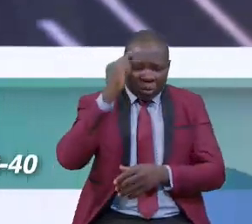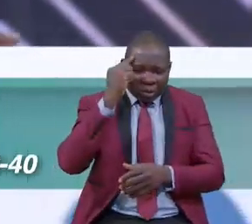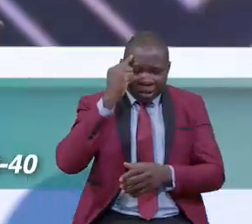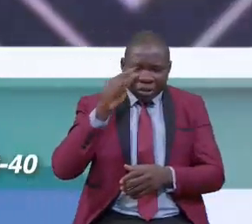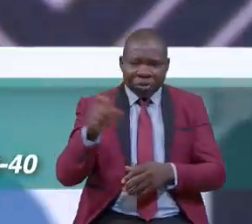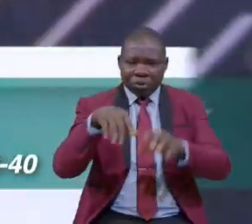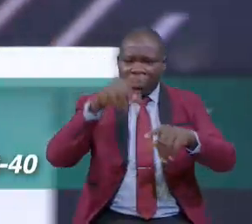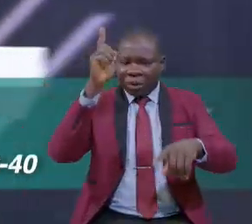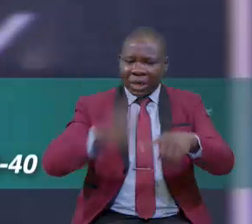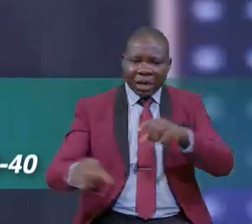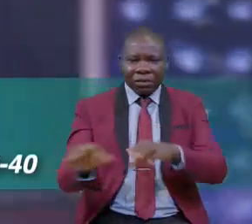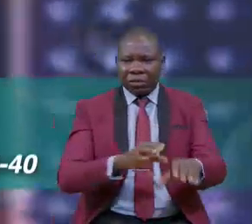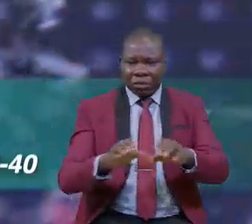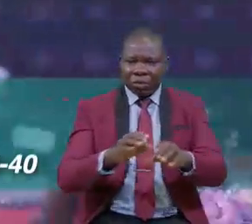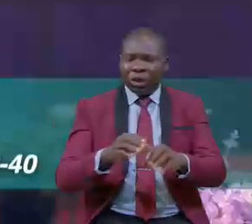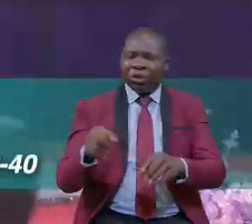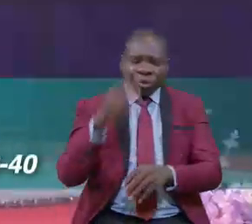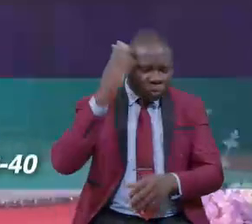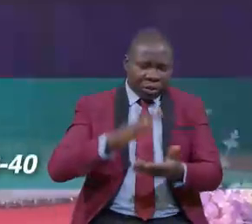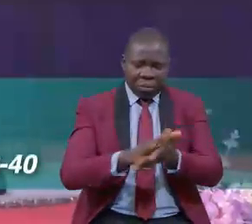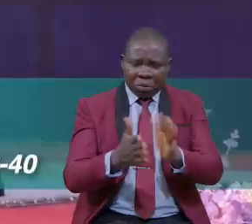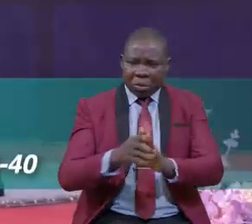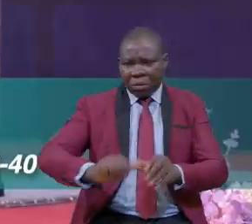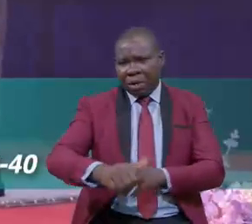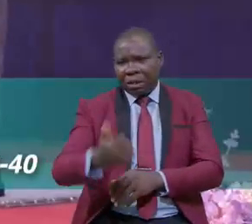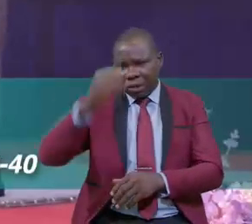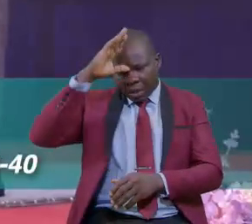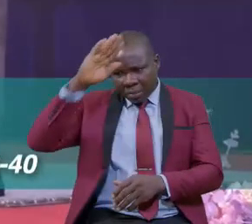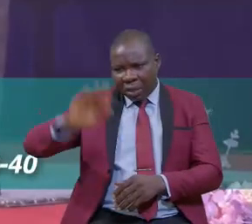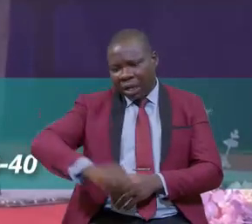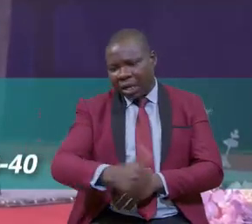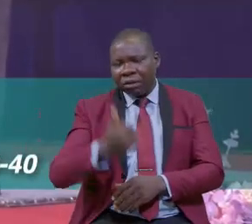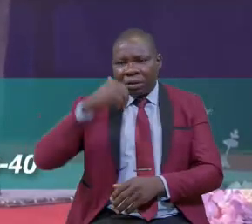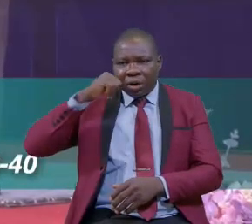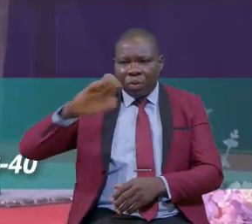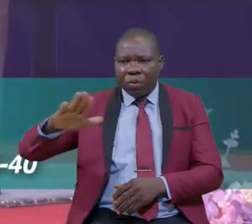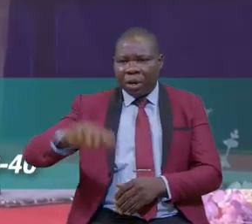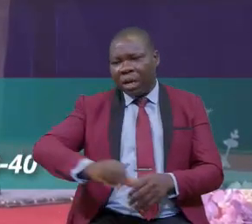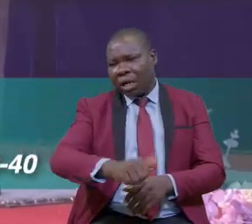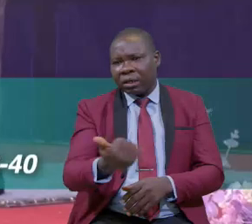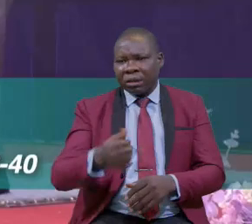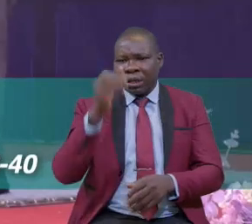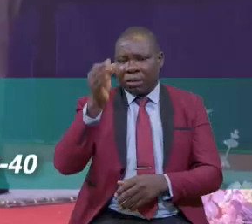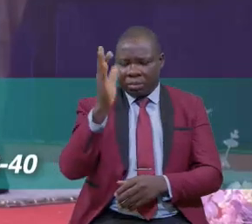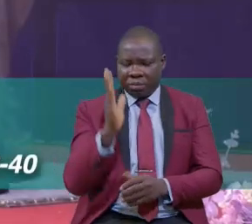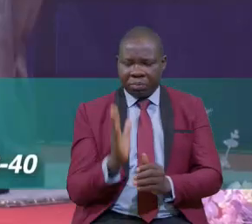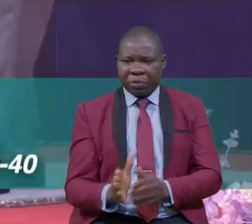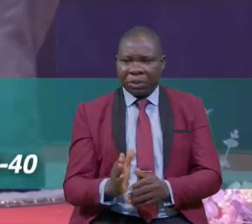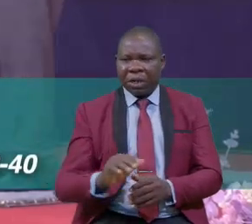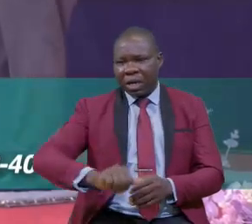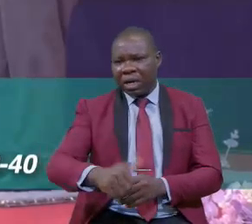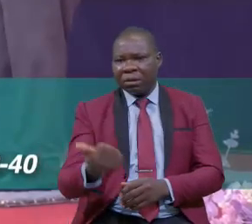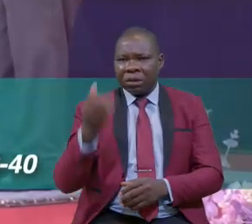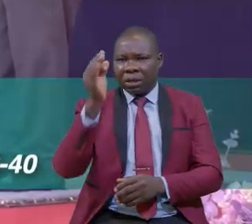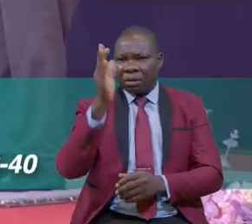become another man, another woman, another prophet, another preacher, another pastor. You